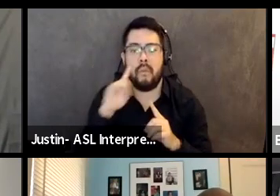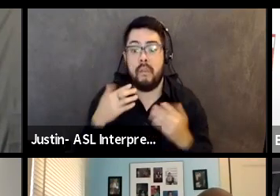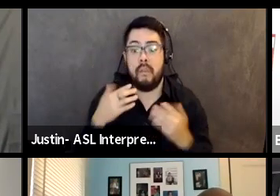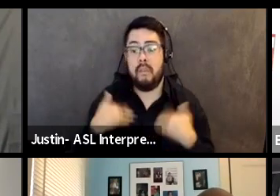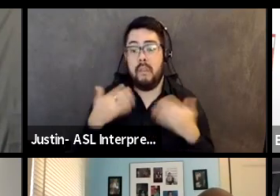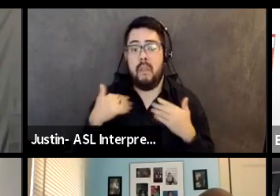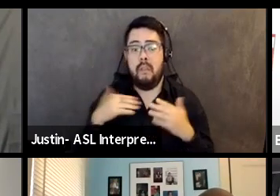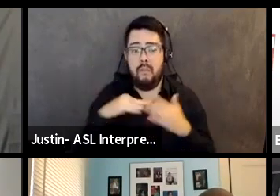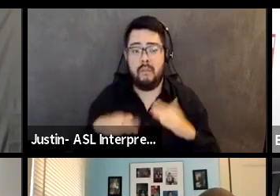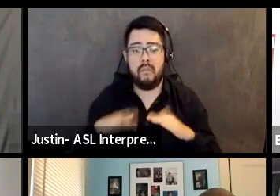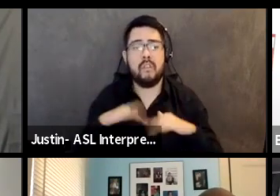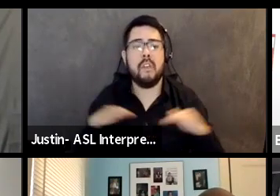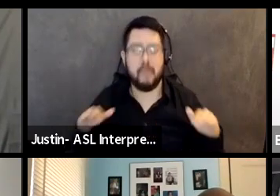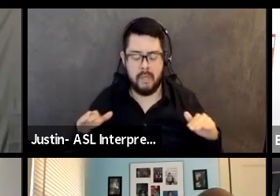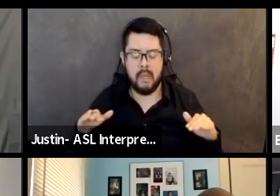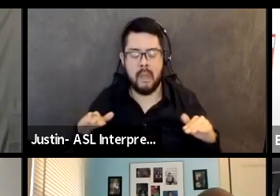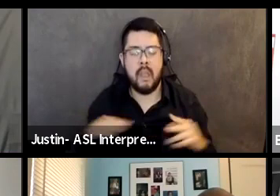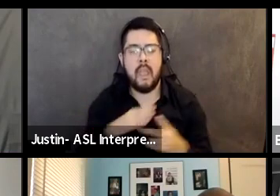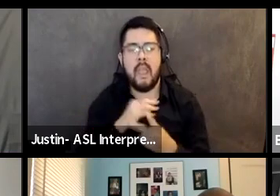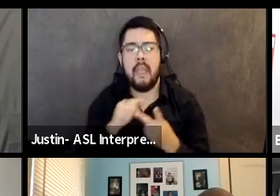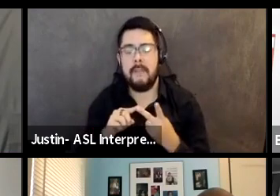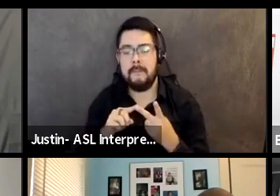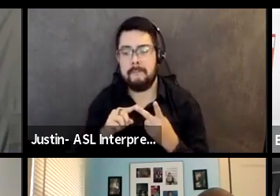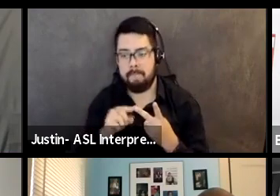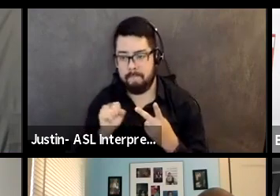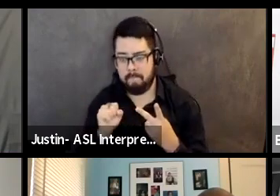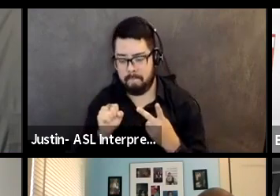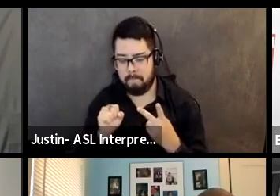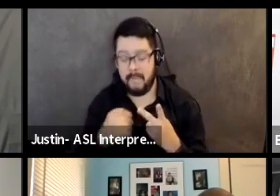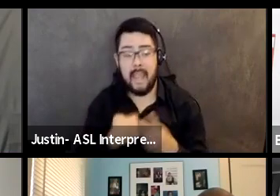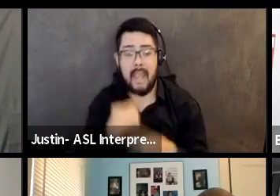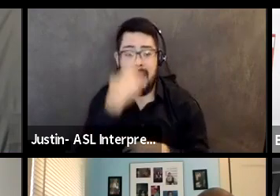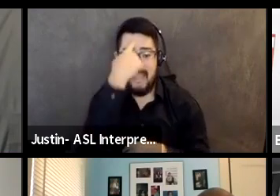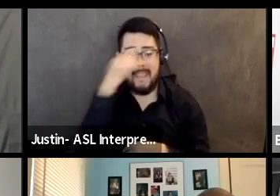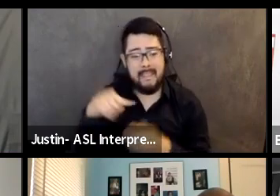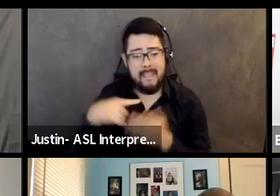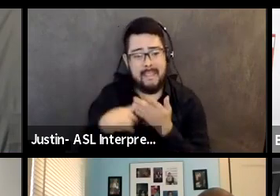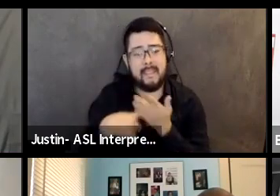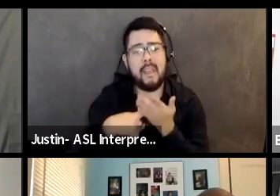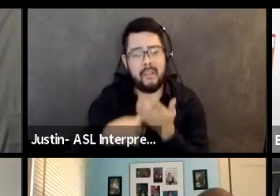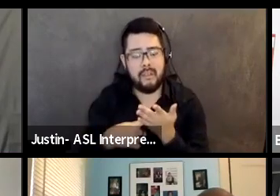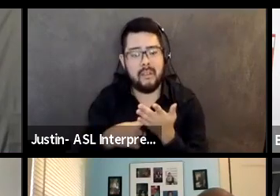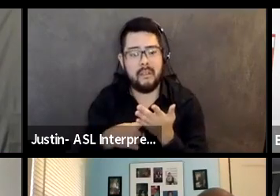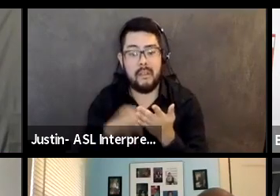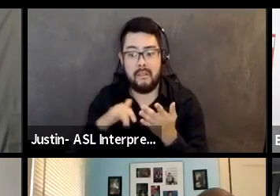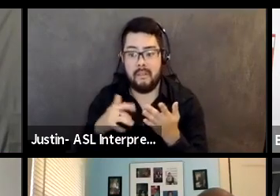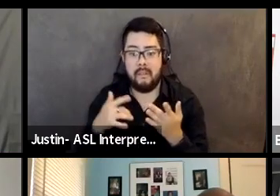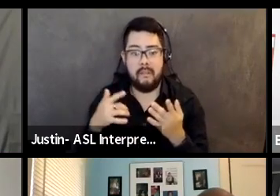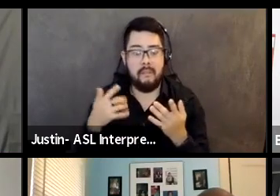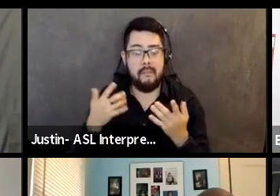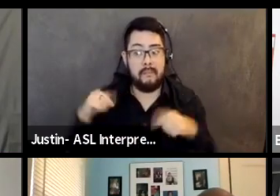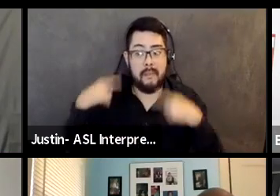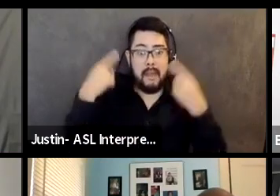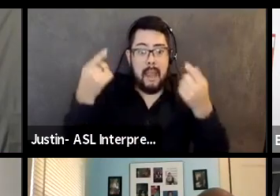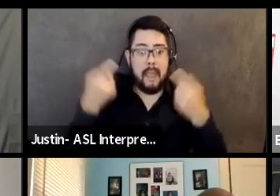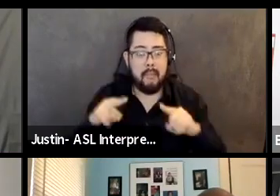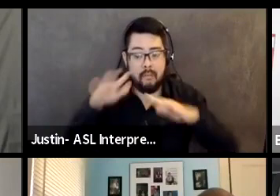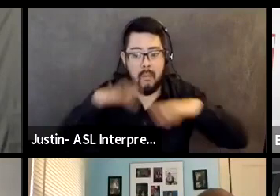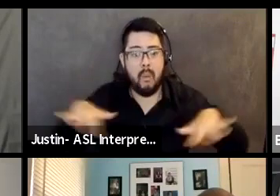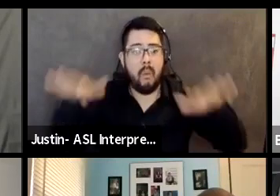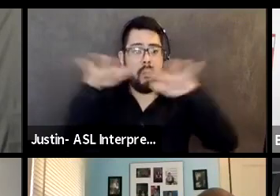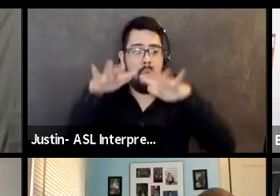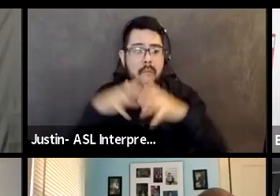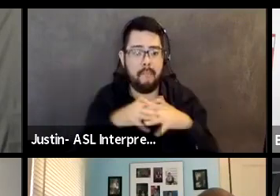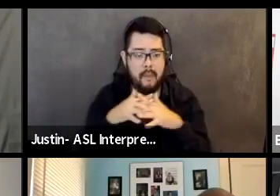children and um you know i think that this is a conversation that is going on nationally and i'm sure that